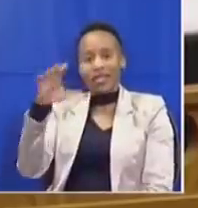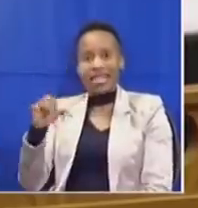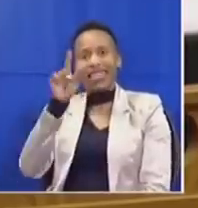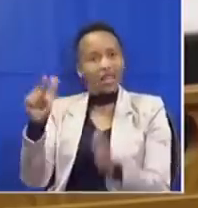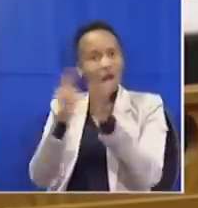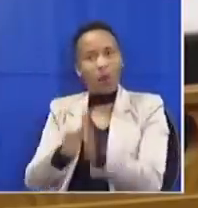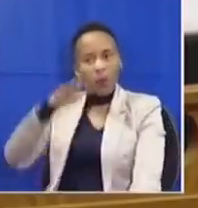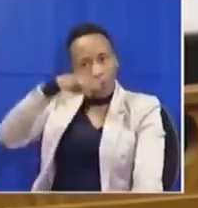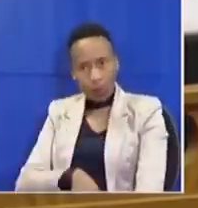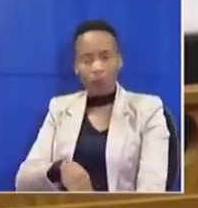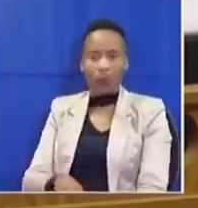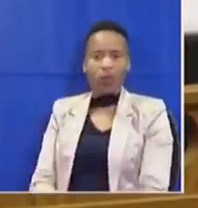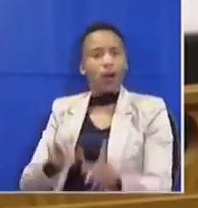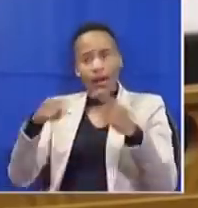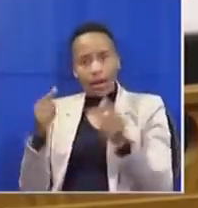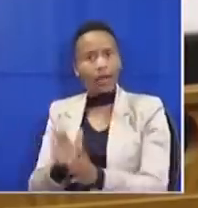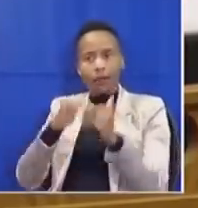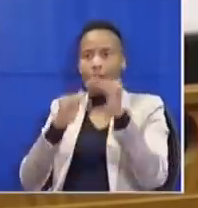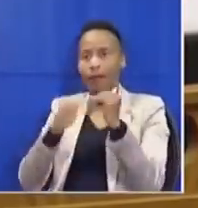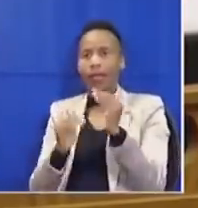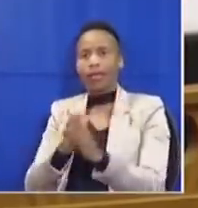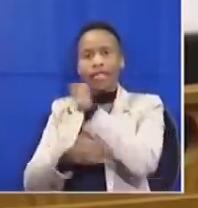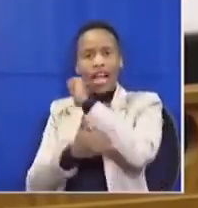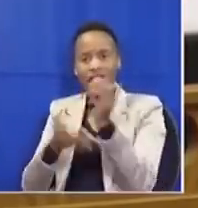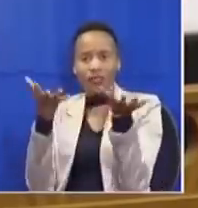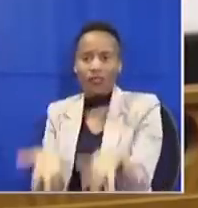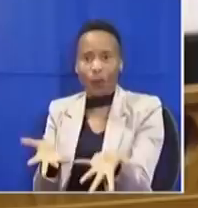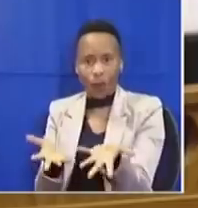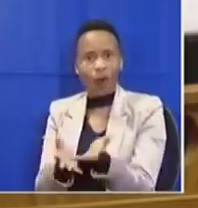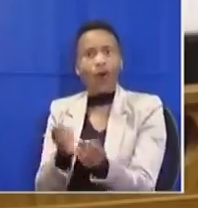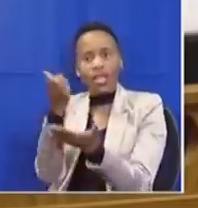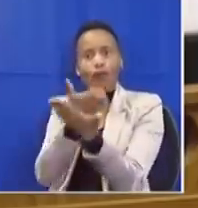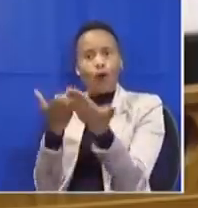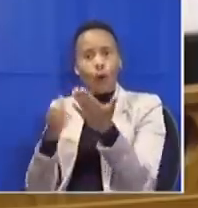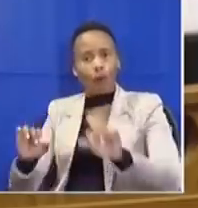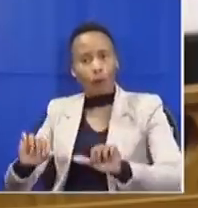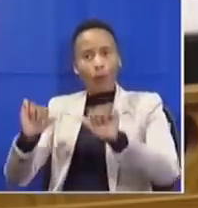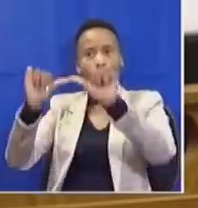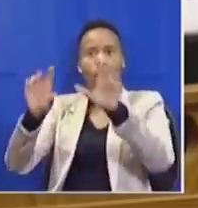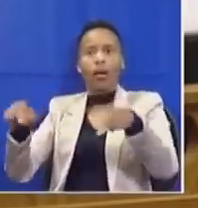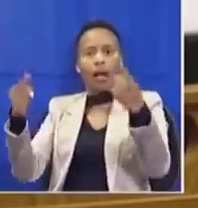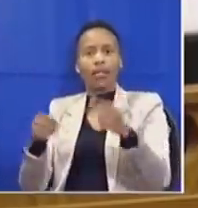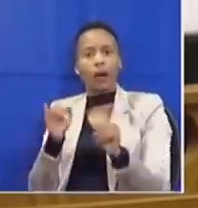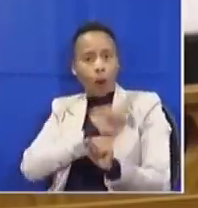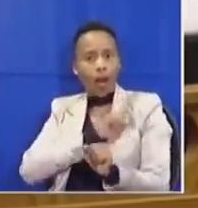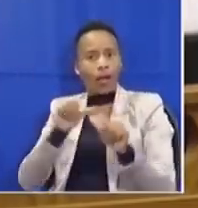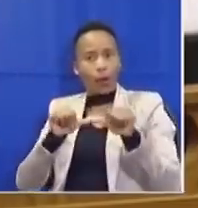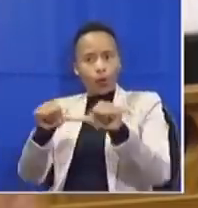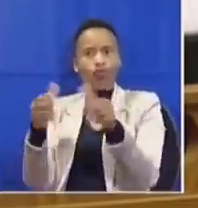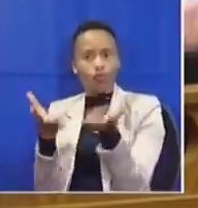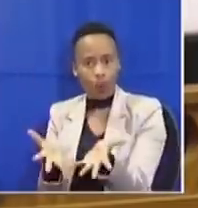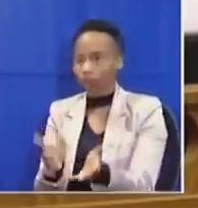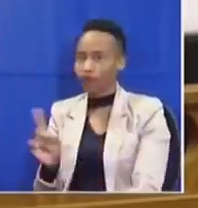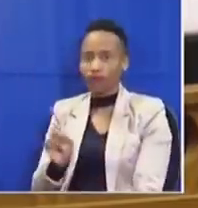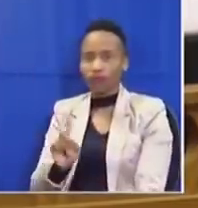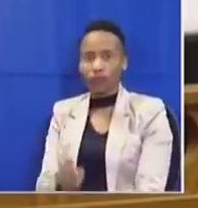anarchy. We cannot build a country and be economically viable if we continue on this trend. Chairperson,